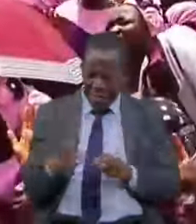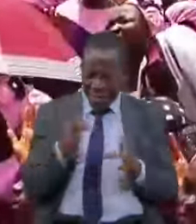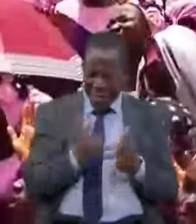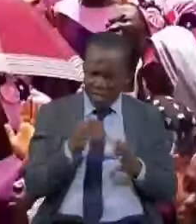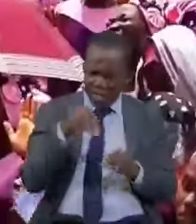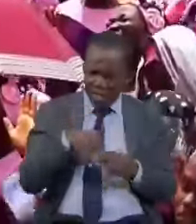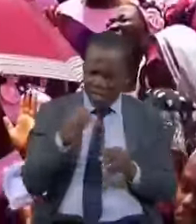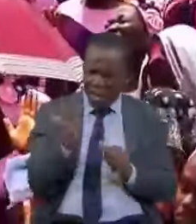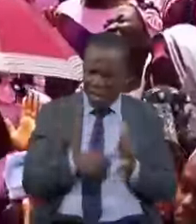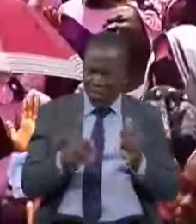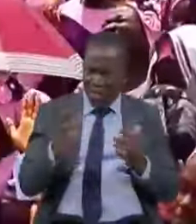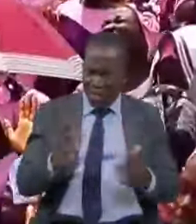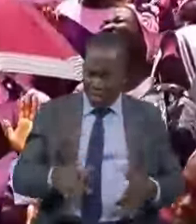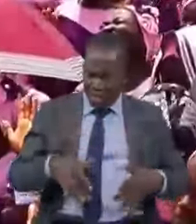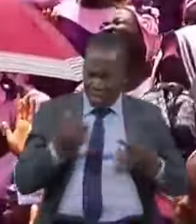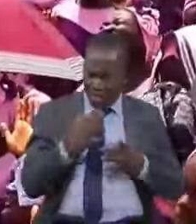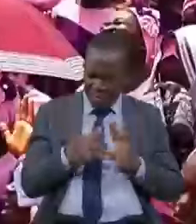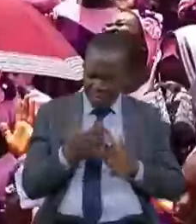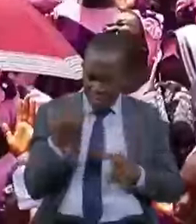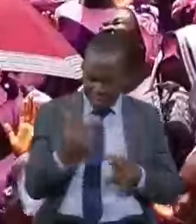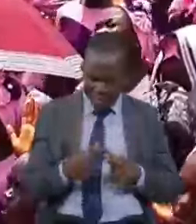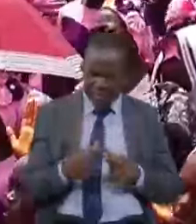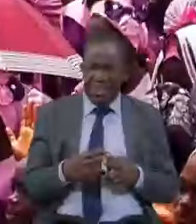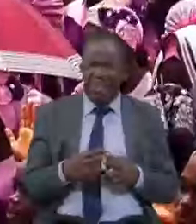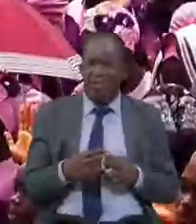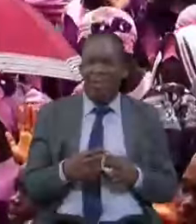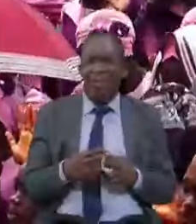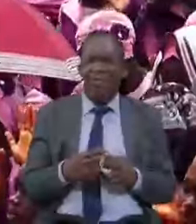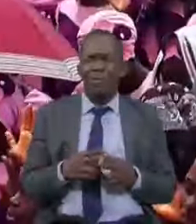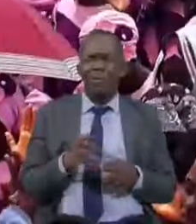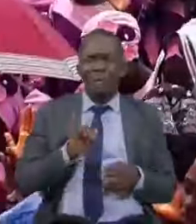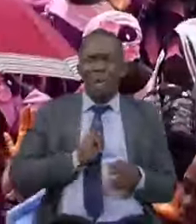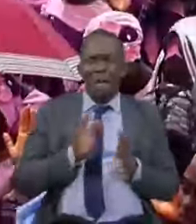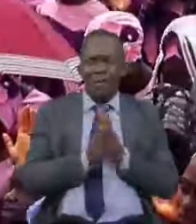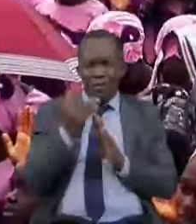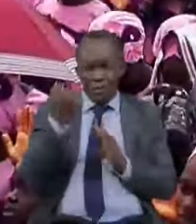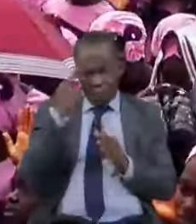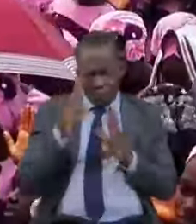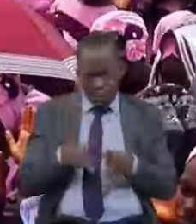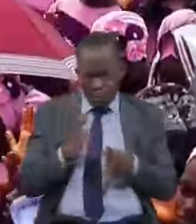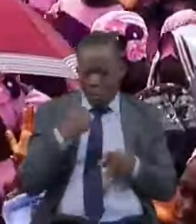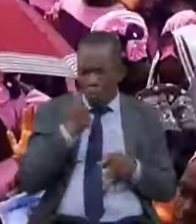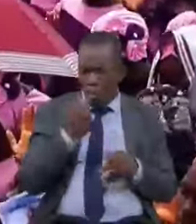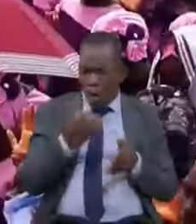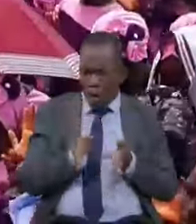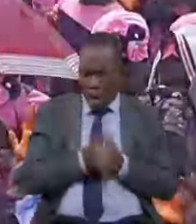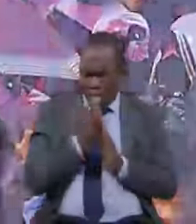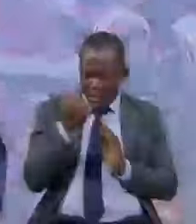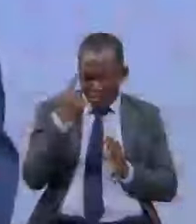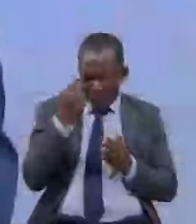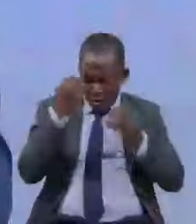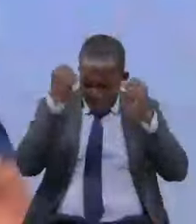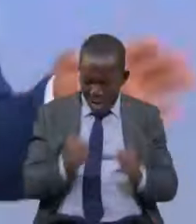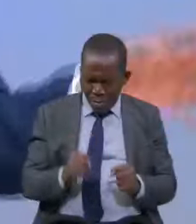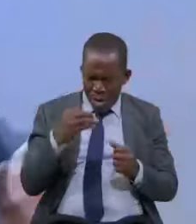Amen. I pray for those who have asked for the power of the Holy Ghost to set the promises unto you and